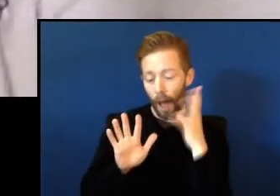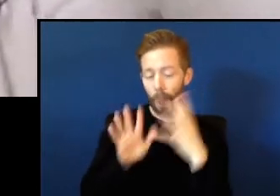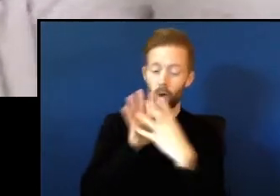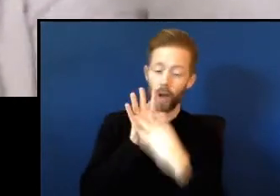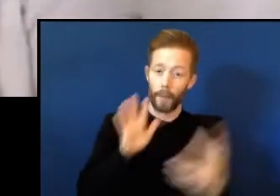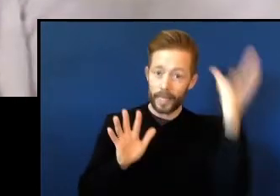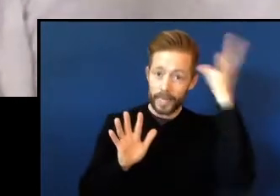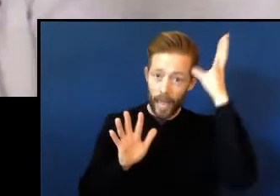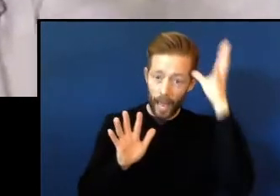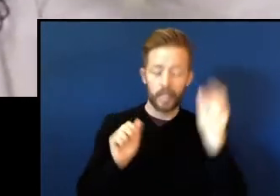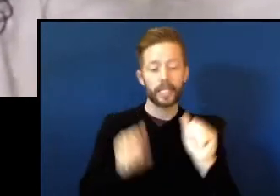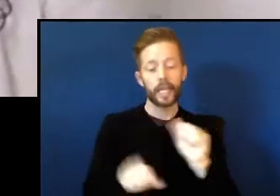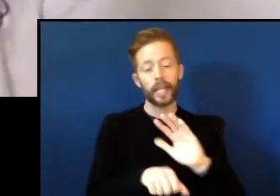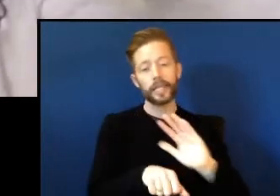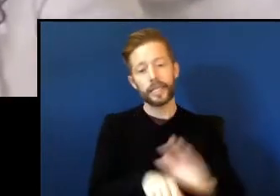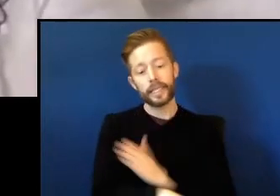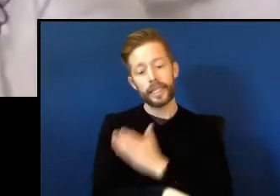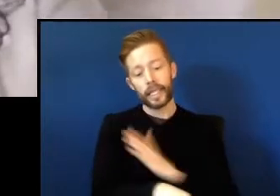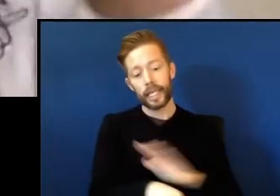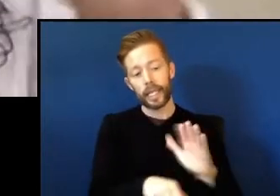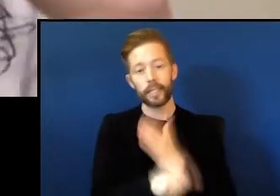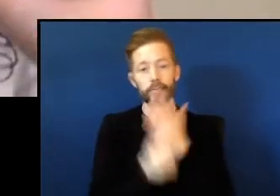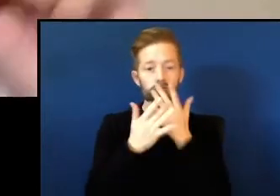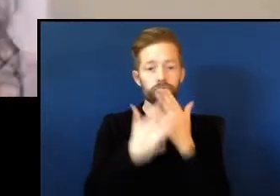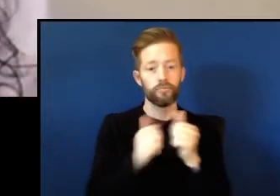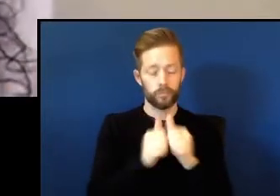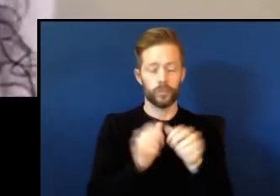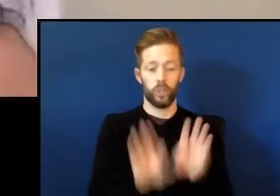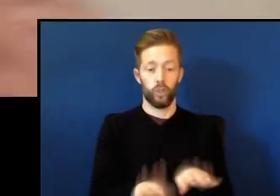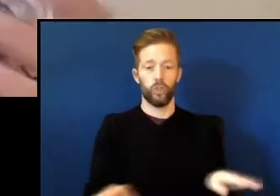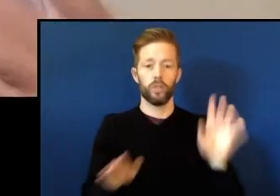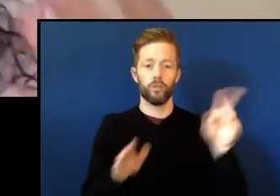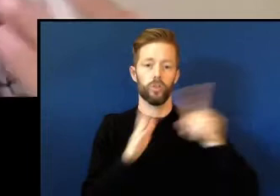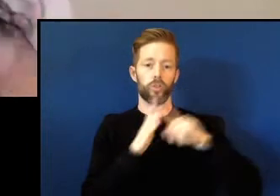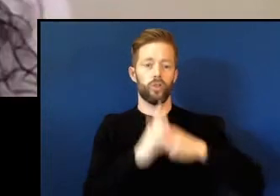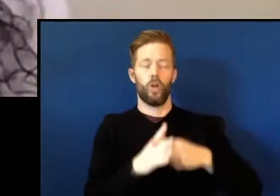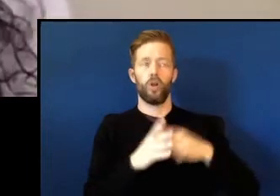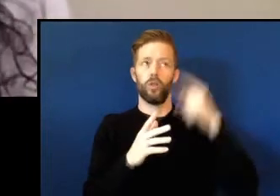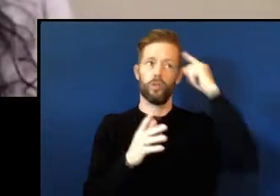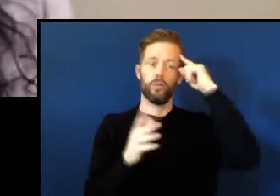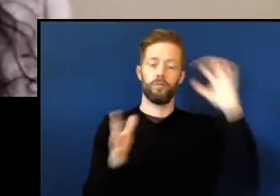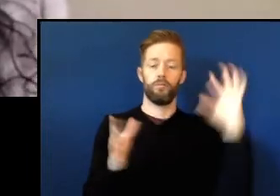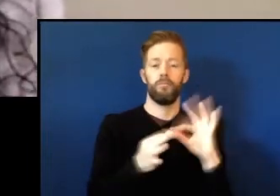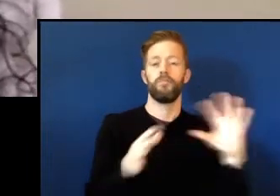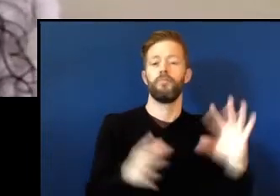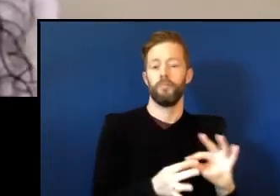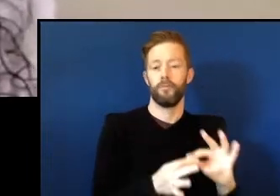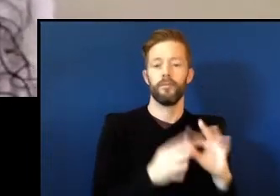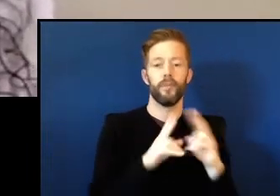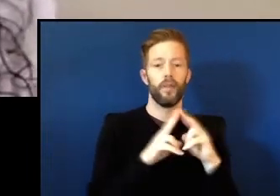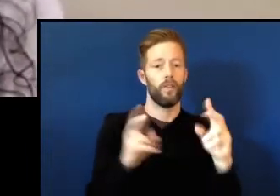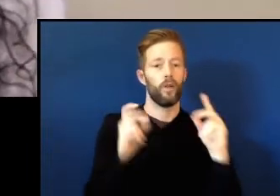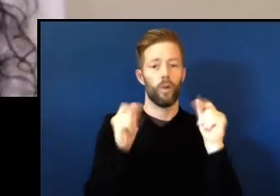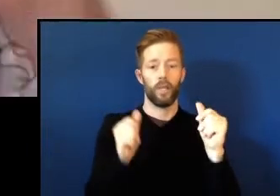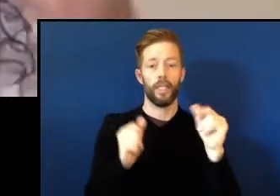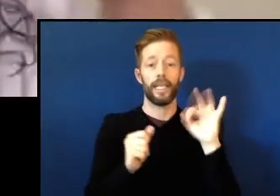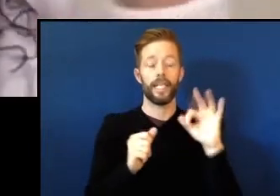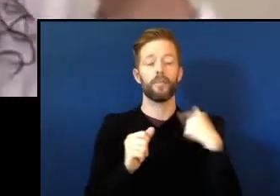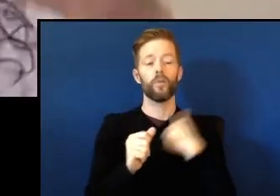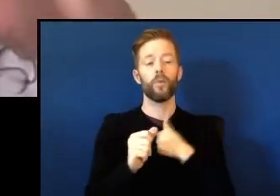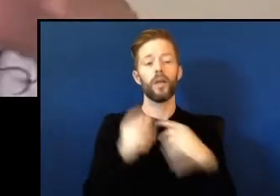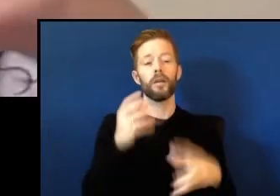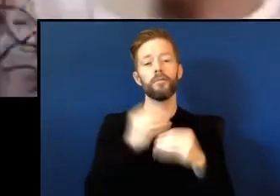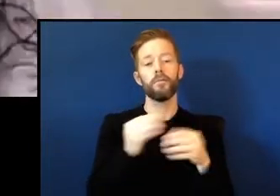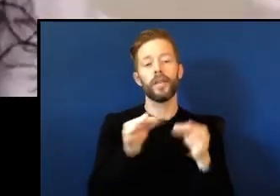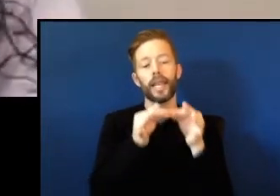daddy, so we can sing Twinkle, Twinkle, Little Star. Young children will begin to make those connections very quickly if we